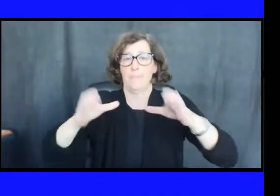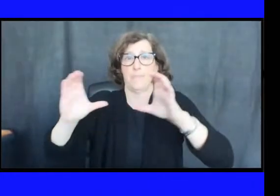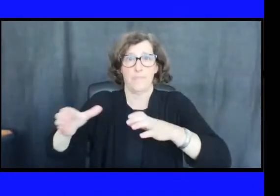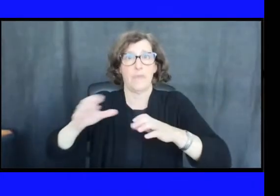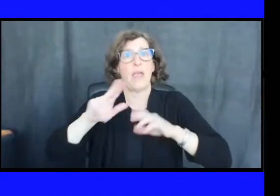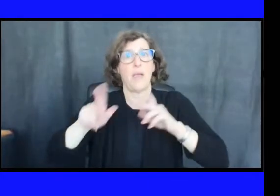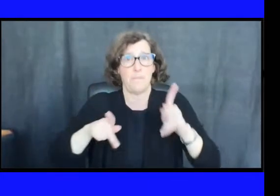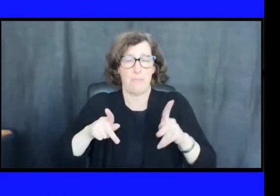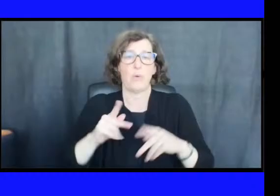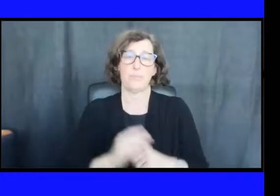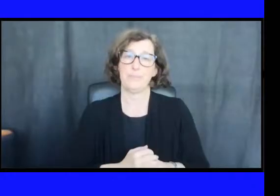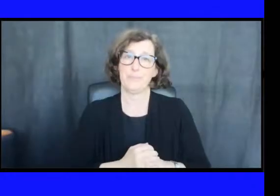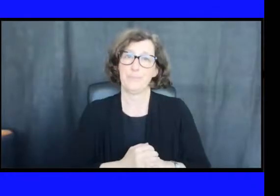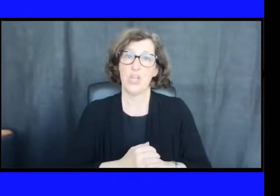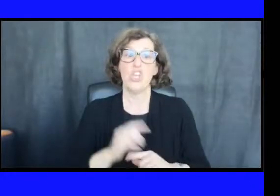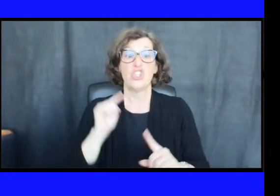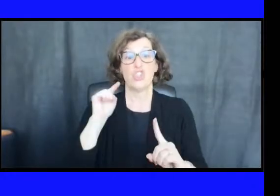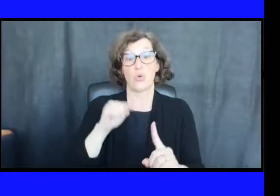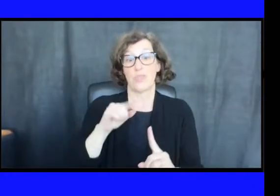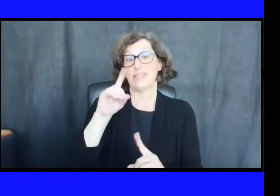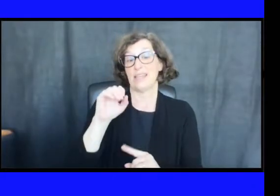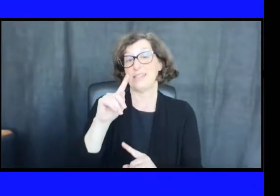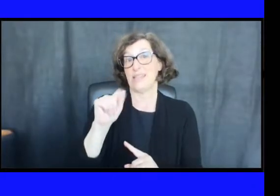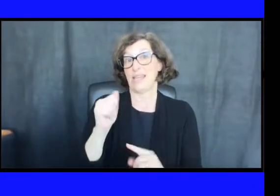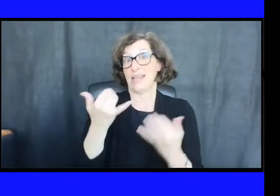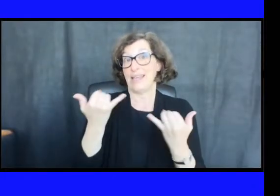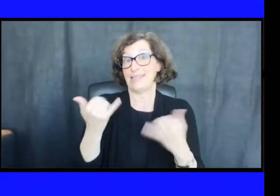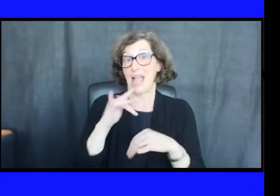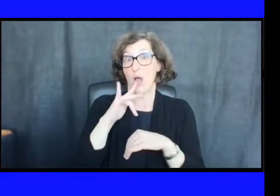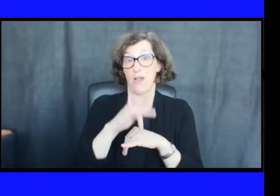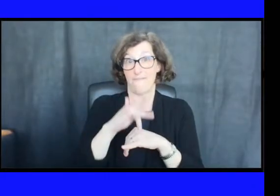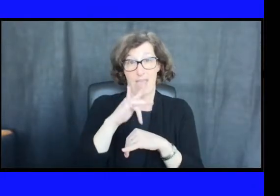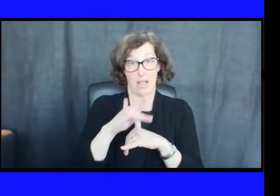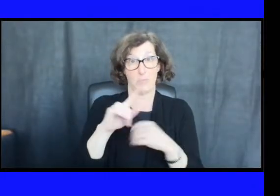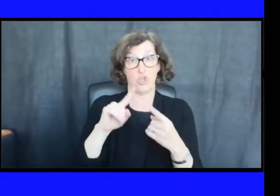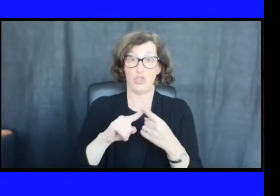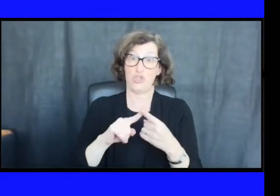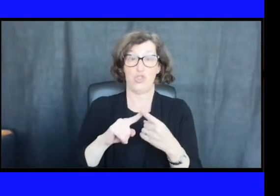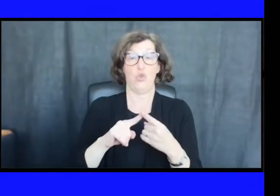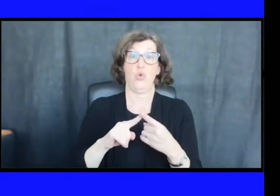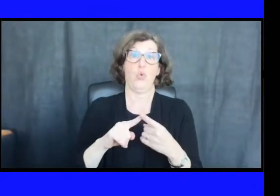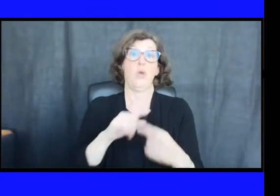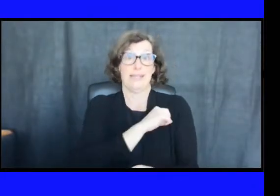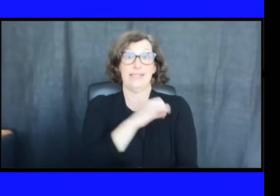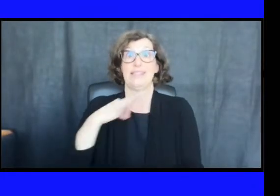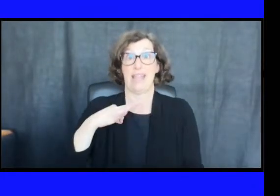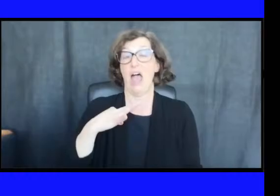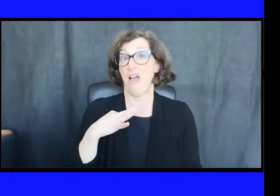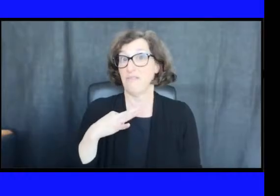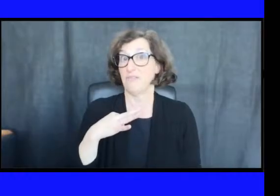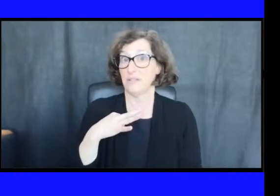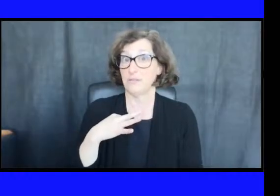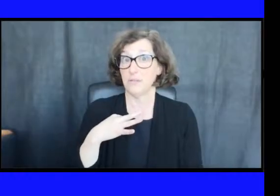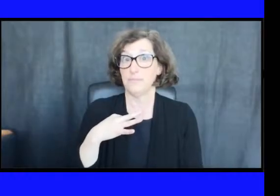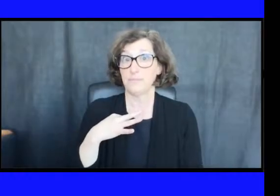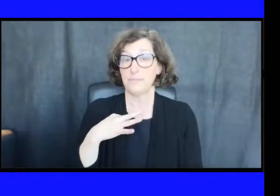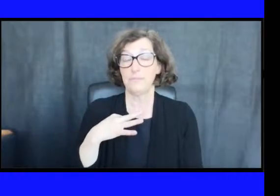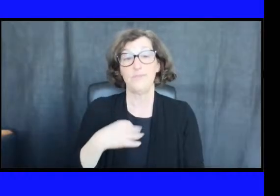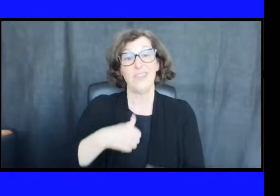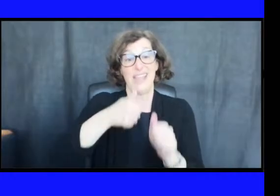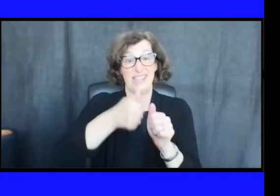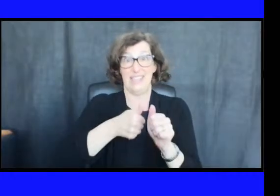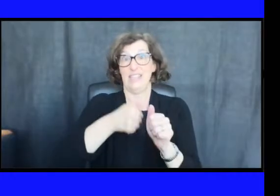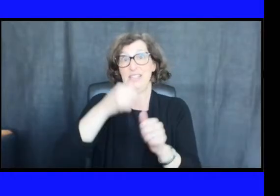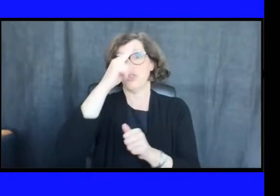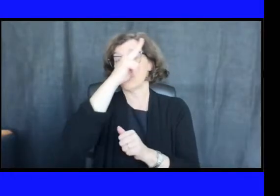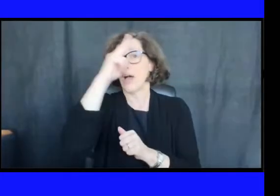metrics. And that's it for our updates from the Equity of Care Work Group. Any questions? Thank you,